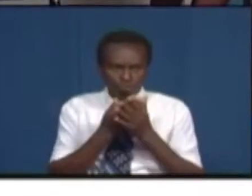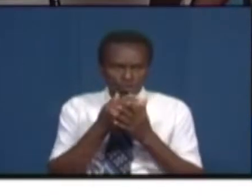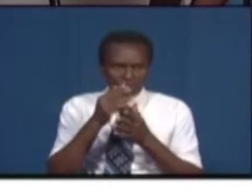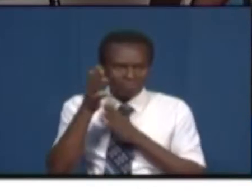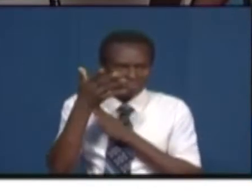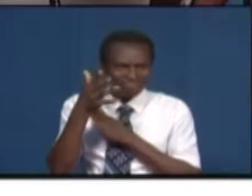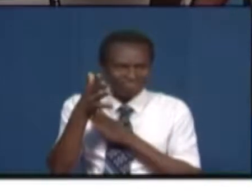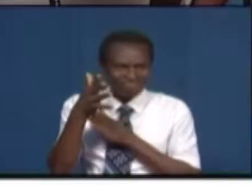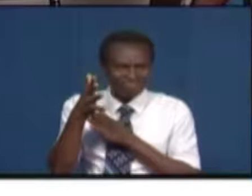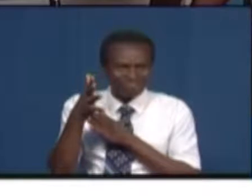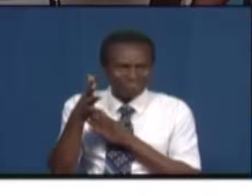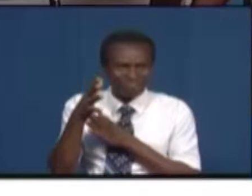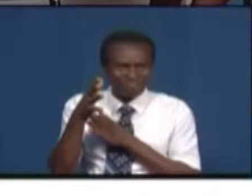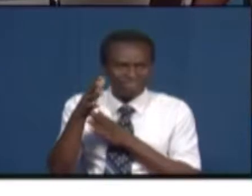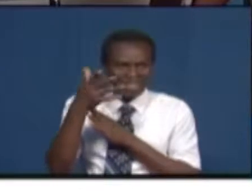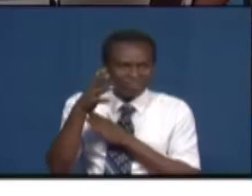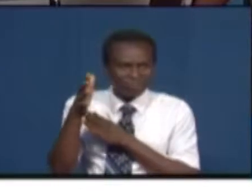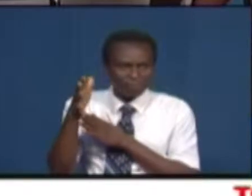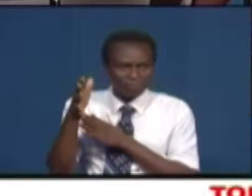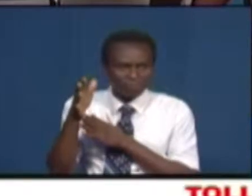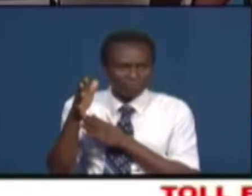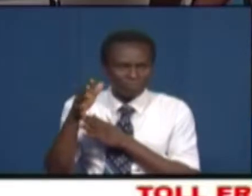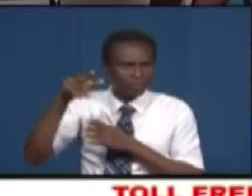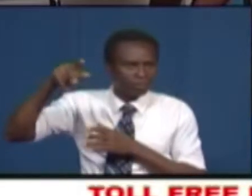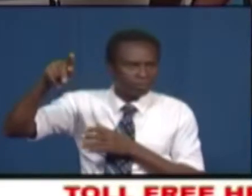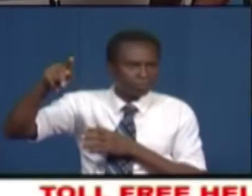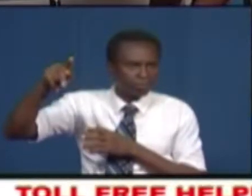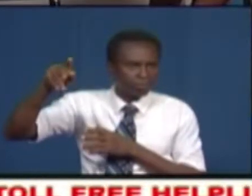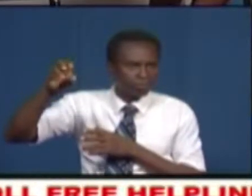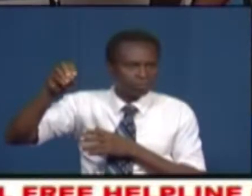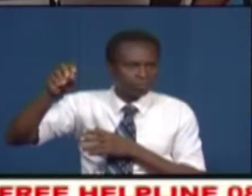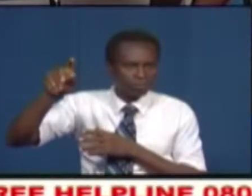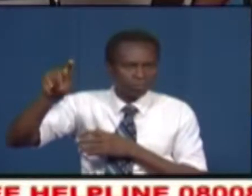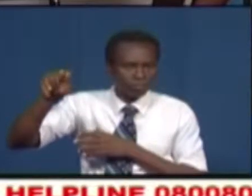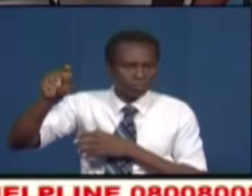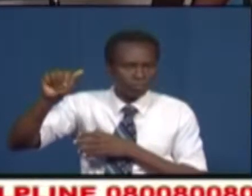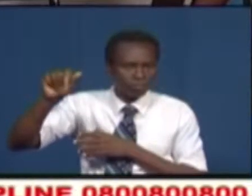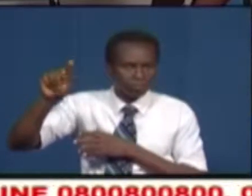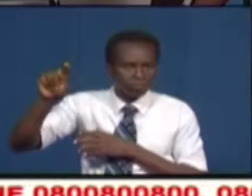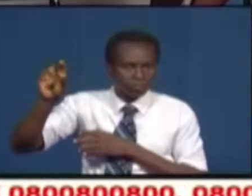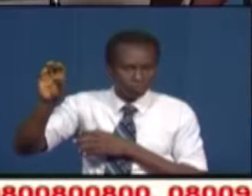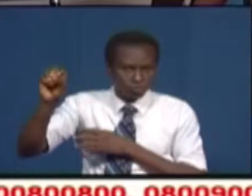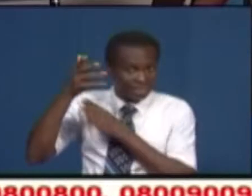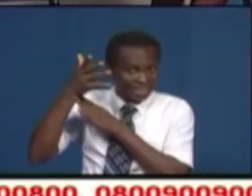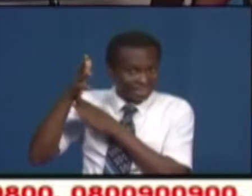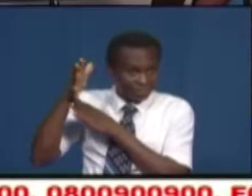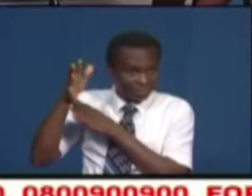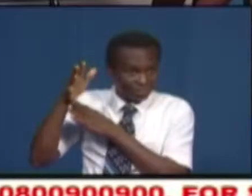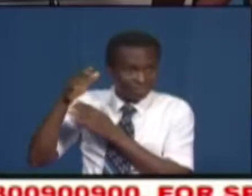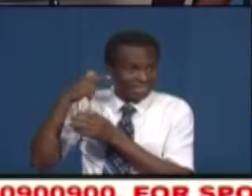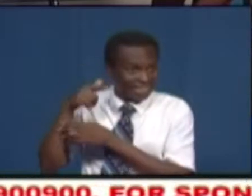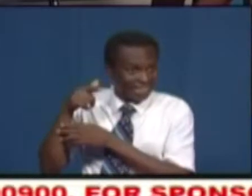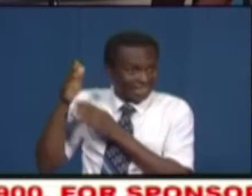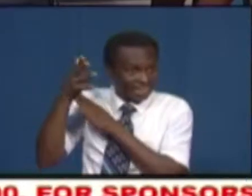sweet potatoes leaves, which we don't regard at all. Mm. And that is something I'm also promoting. The sweet potato